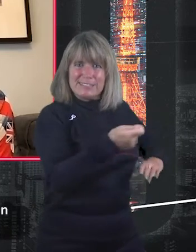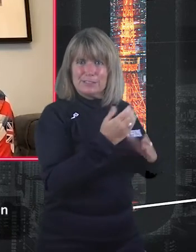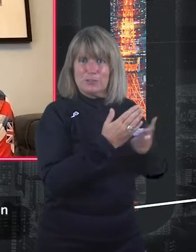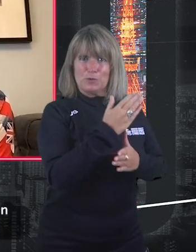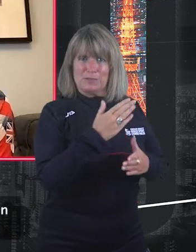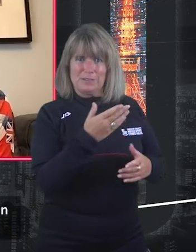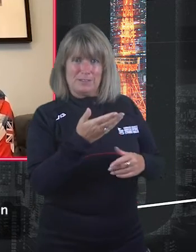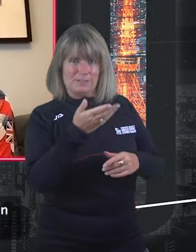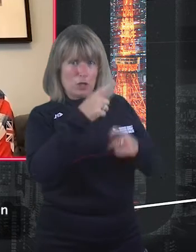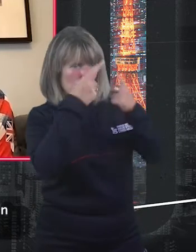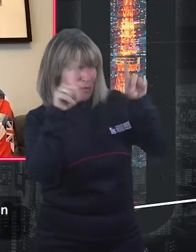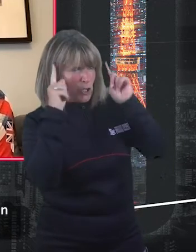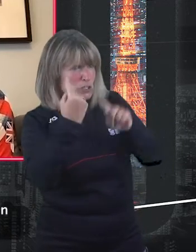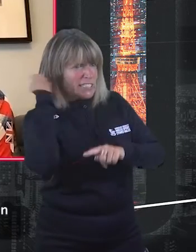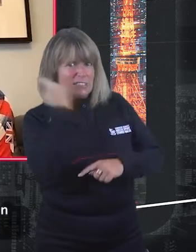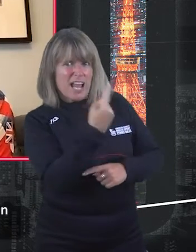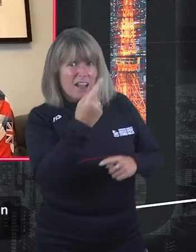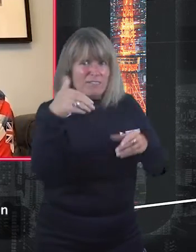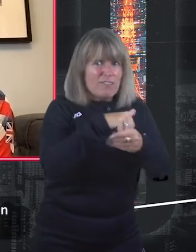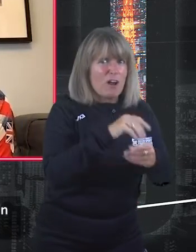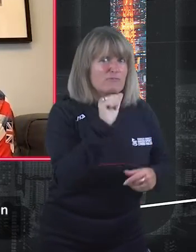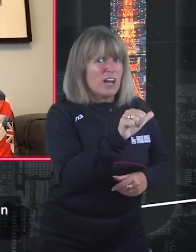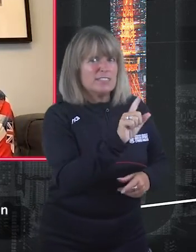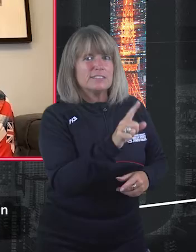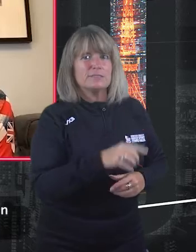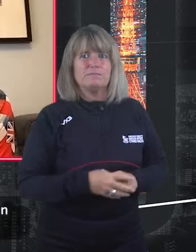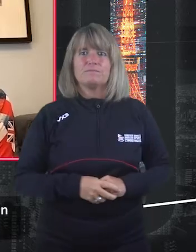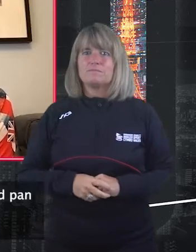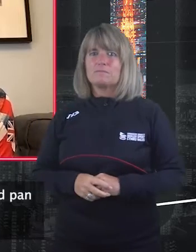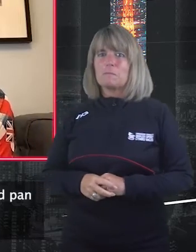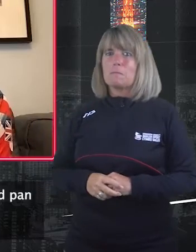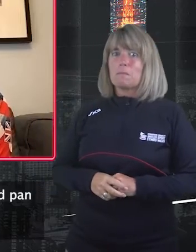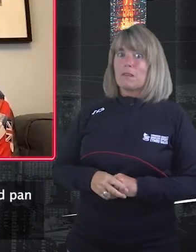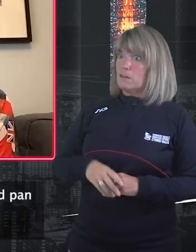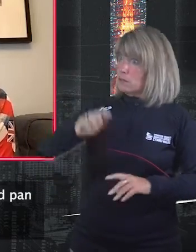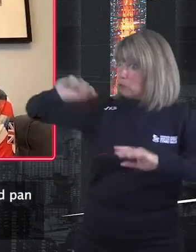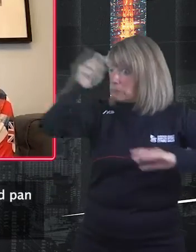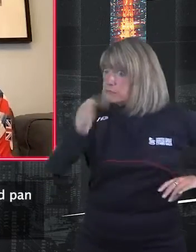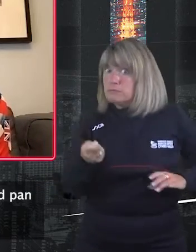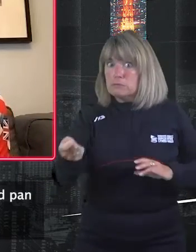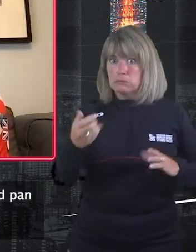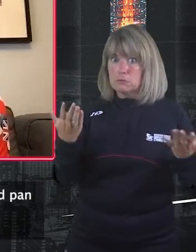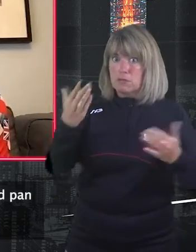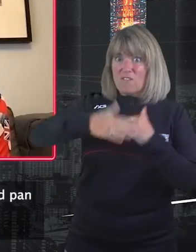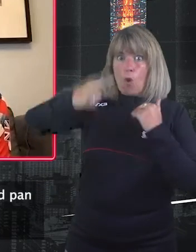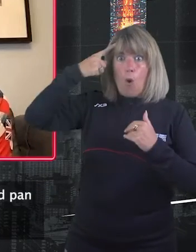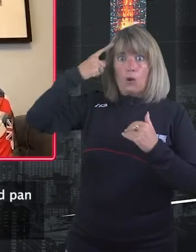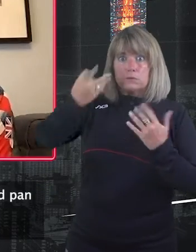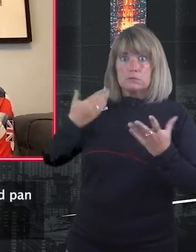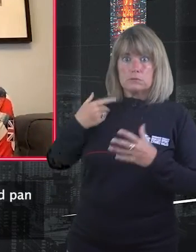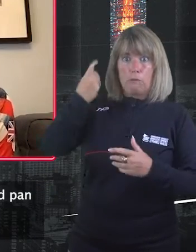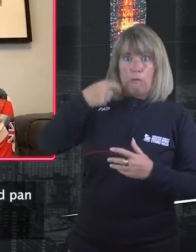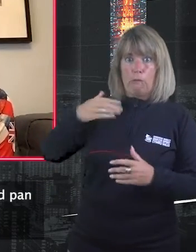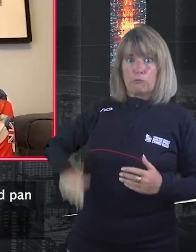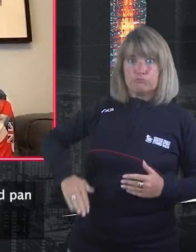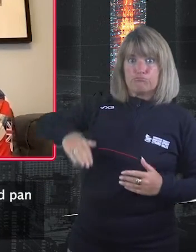I gather it kind of came from university days. Is that right? Yeah. So fencing was not something I ever